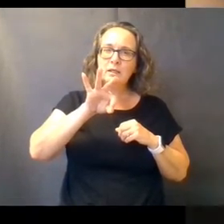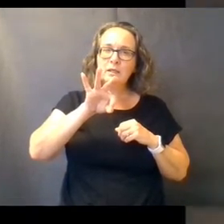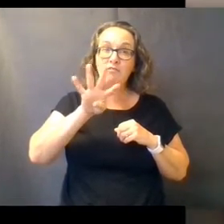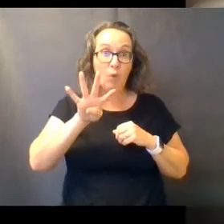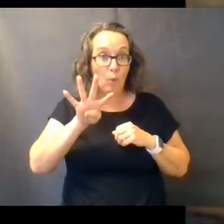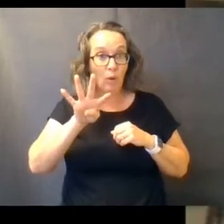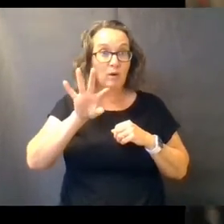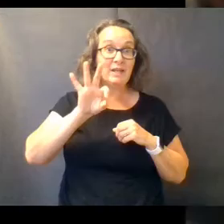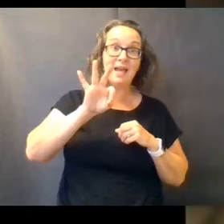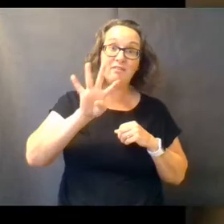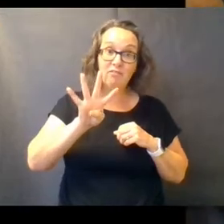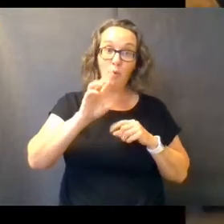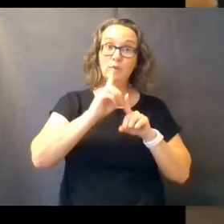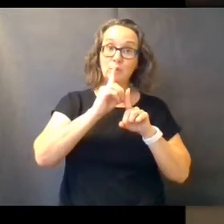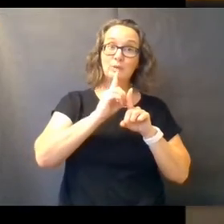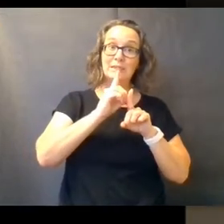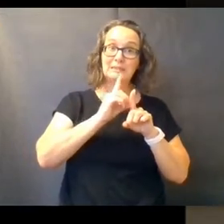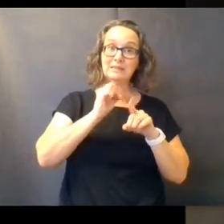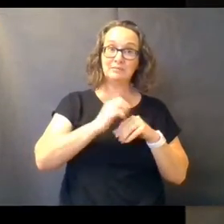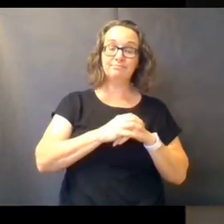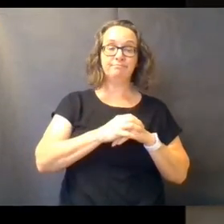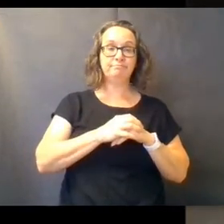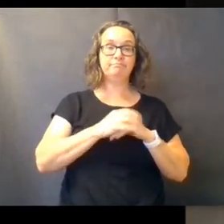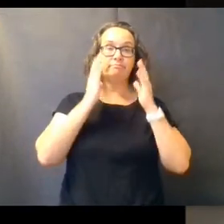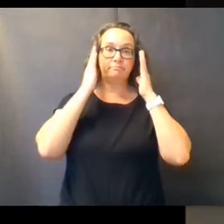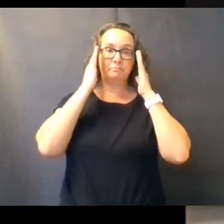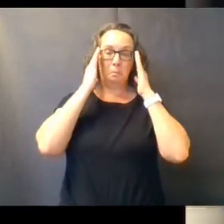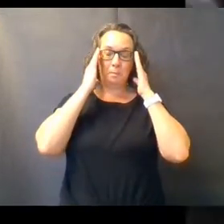94 degrees.